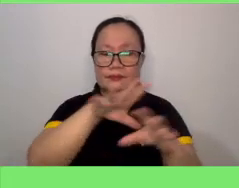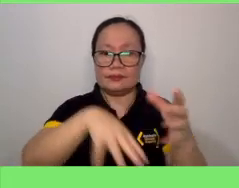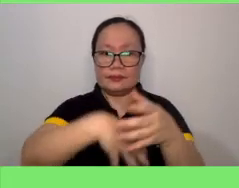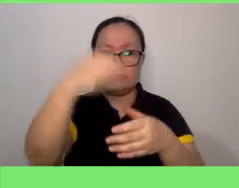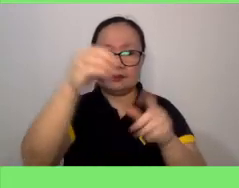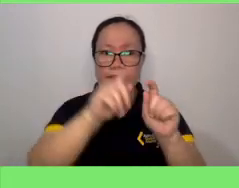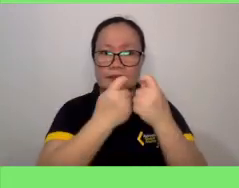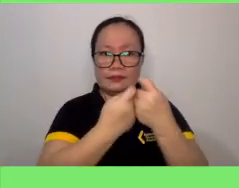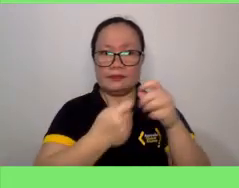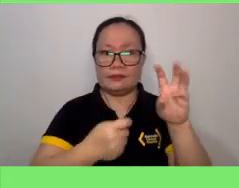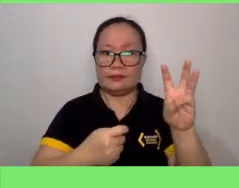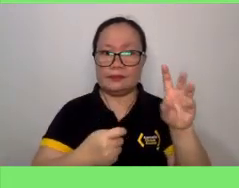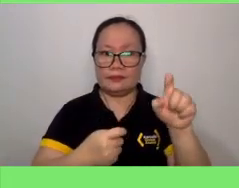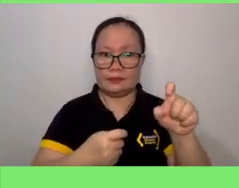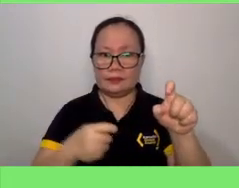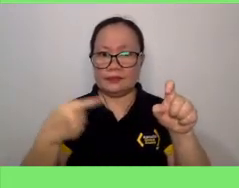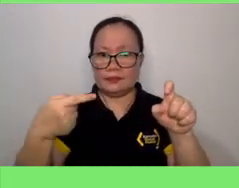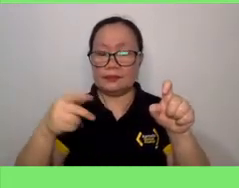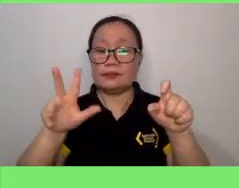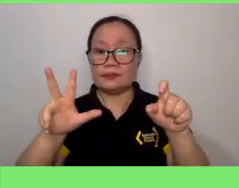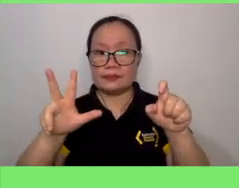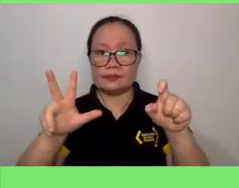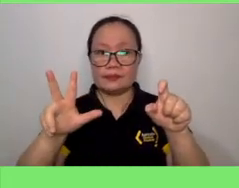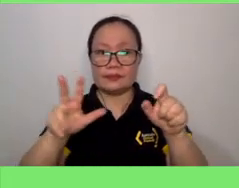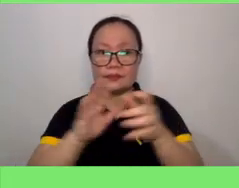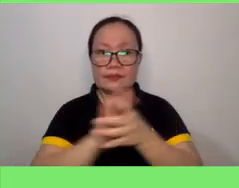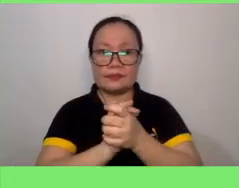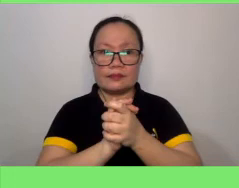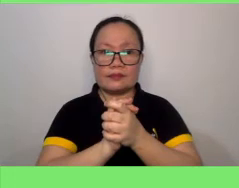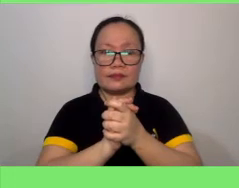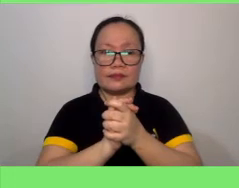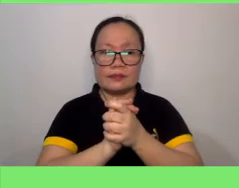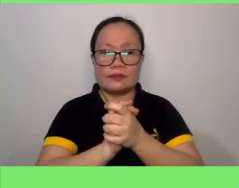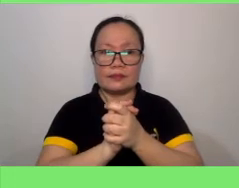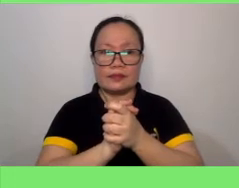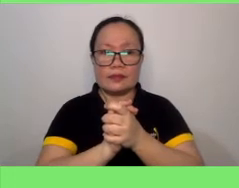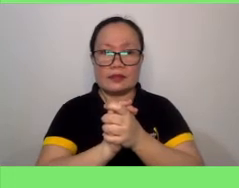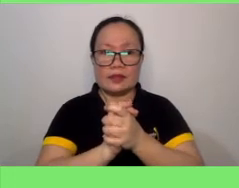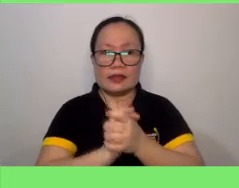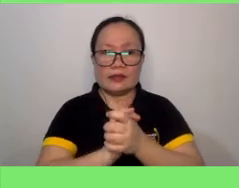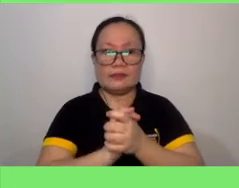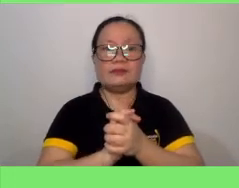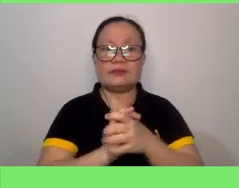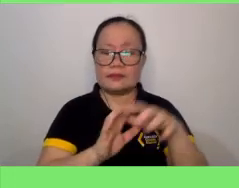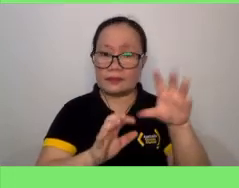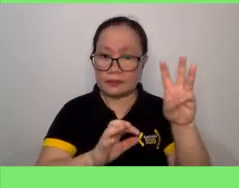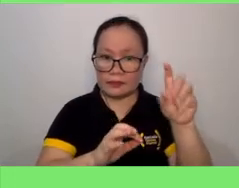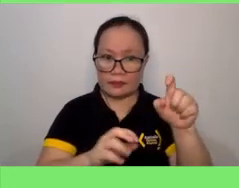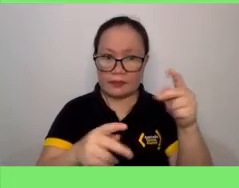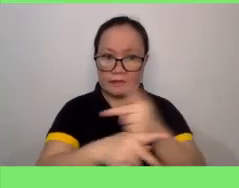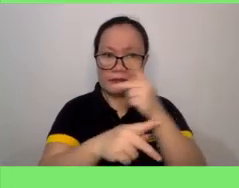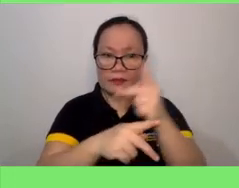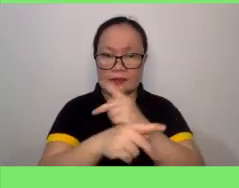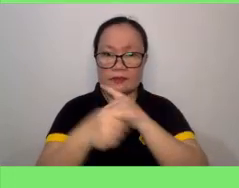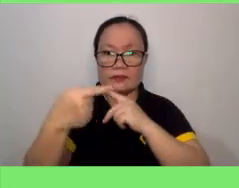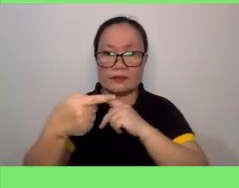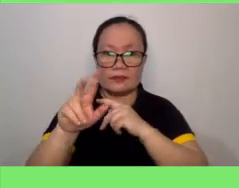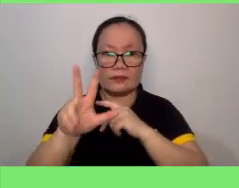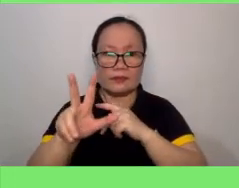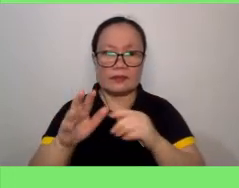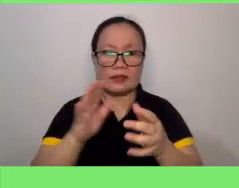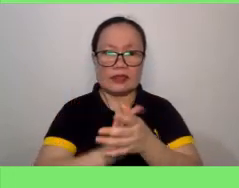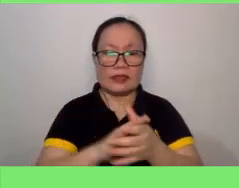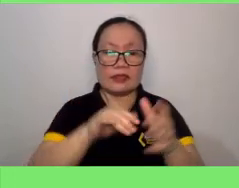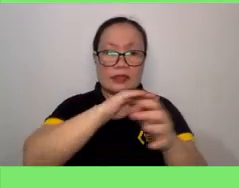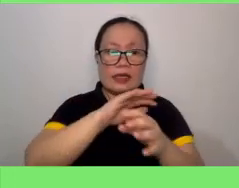yung nasa loob, 5y, 2x. And then, yung ating last term, 5y, negative 3. Okay,